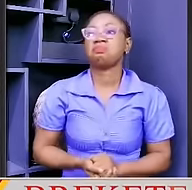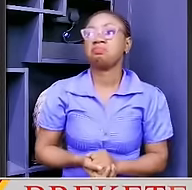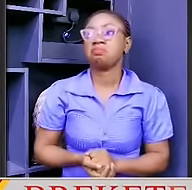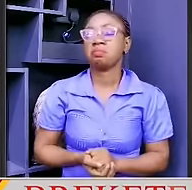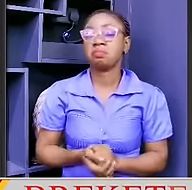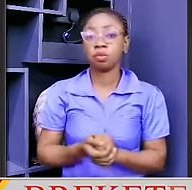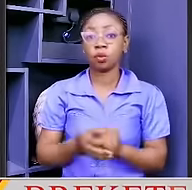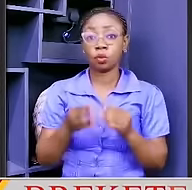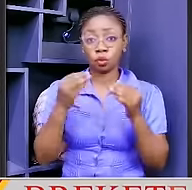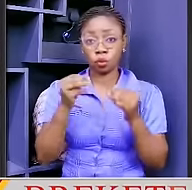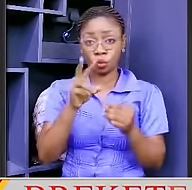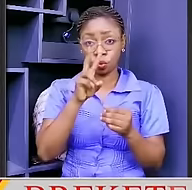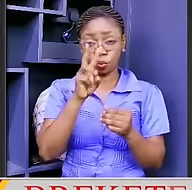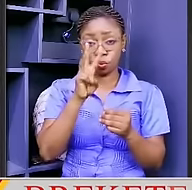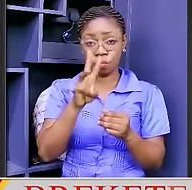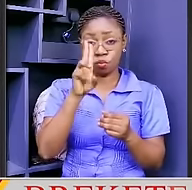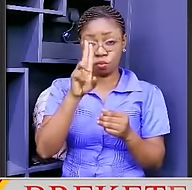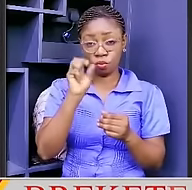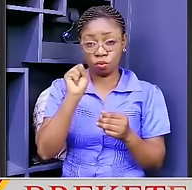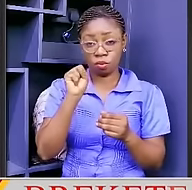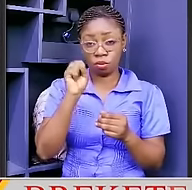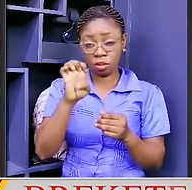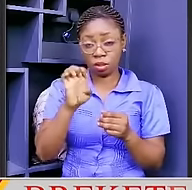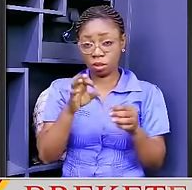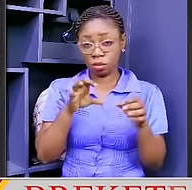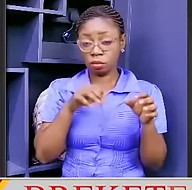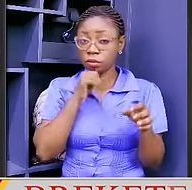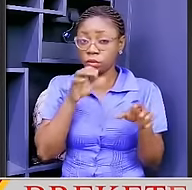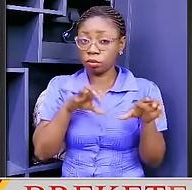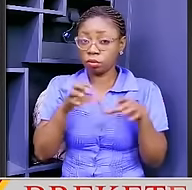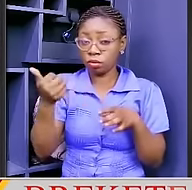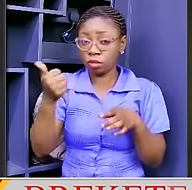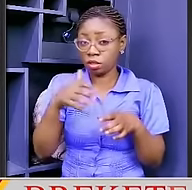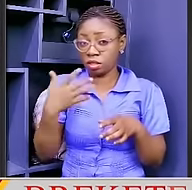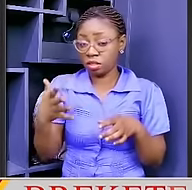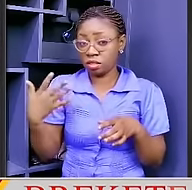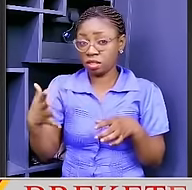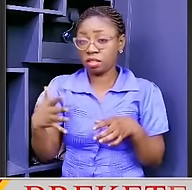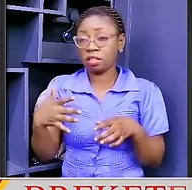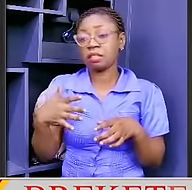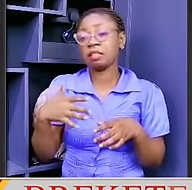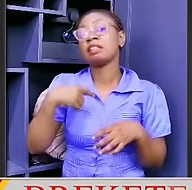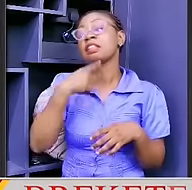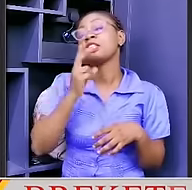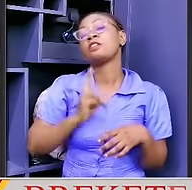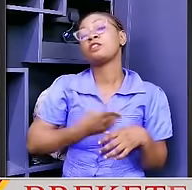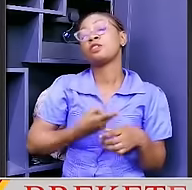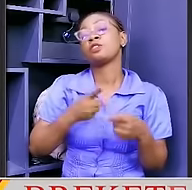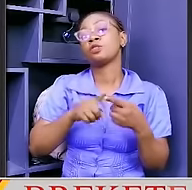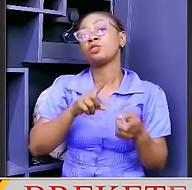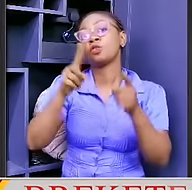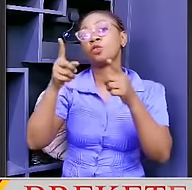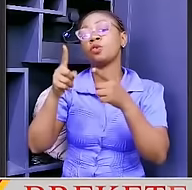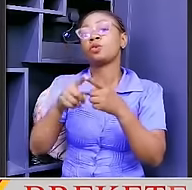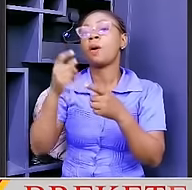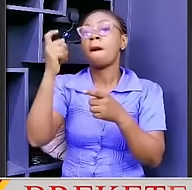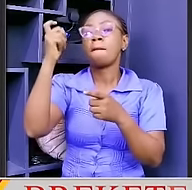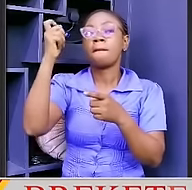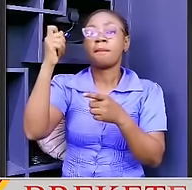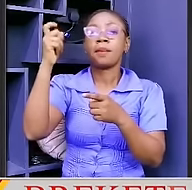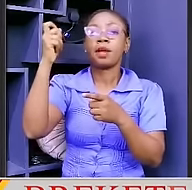So the Wuse General Hospital no do anything. No sir. They just refer now to Simogo Pension Board for